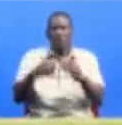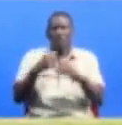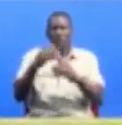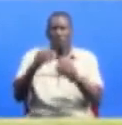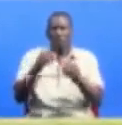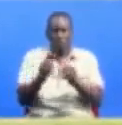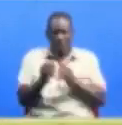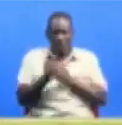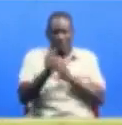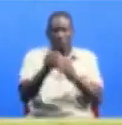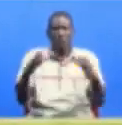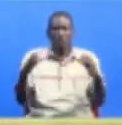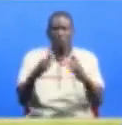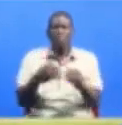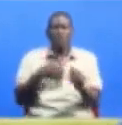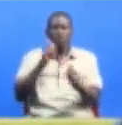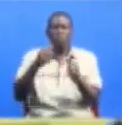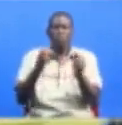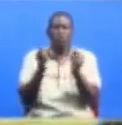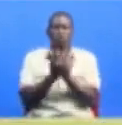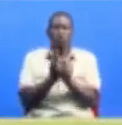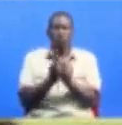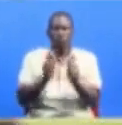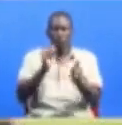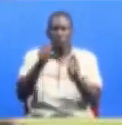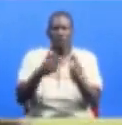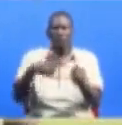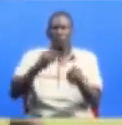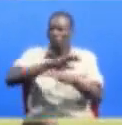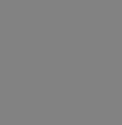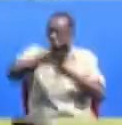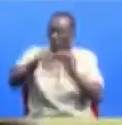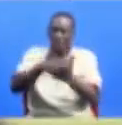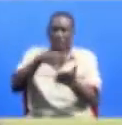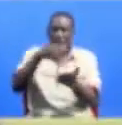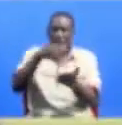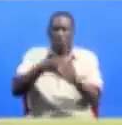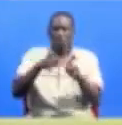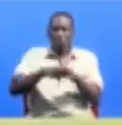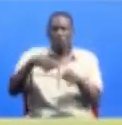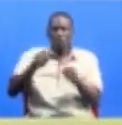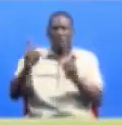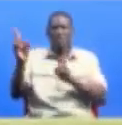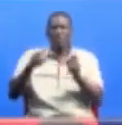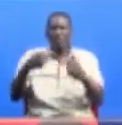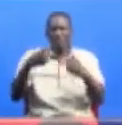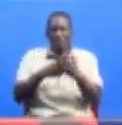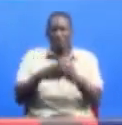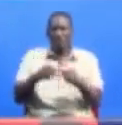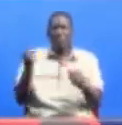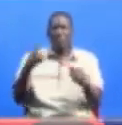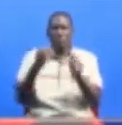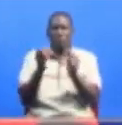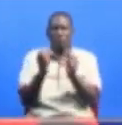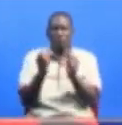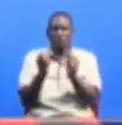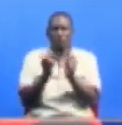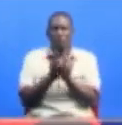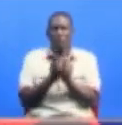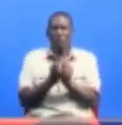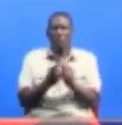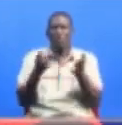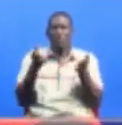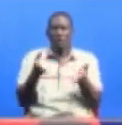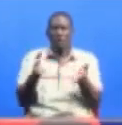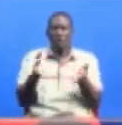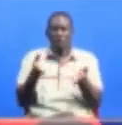charge, the team has played 12 games and have won all their games, including also winning the Safari Sevens in November. Most definitely